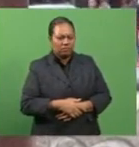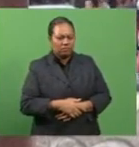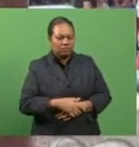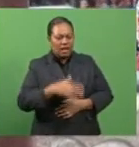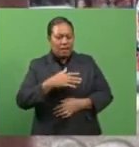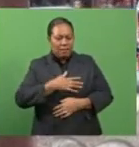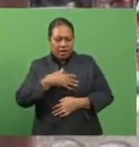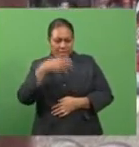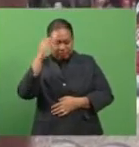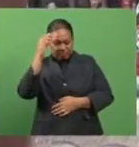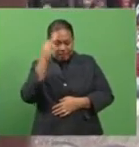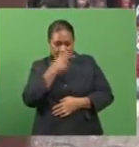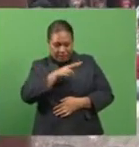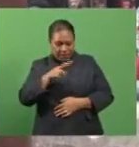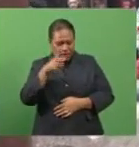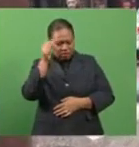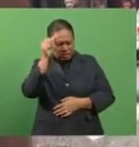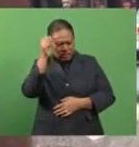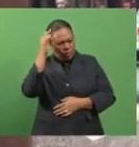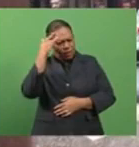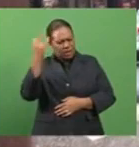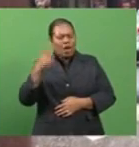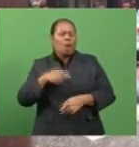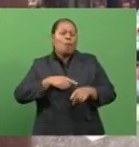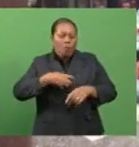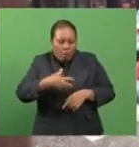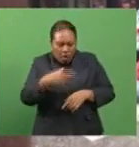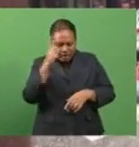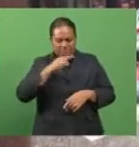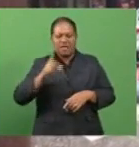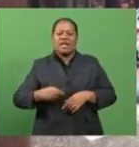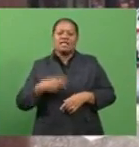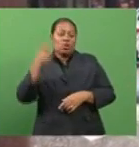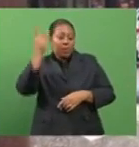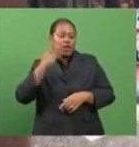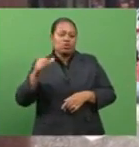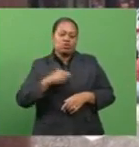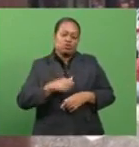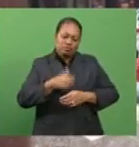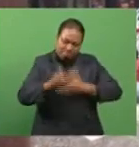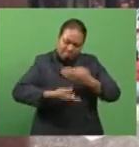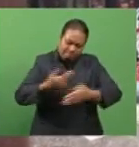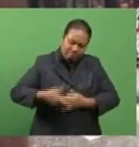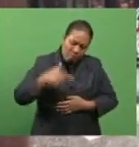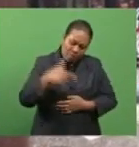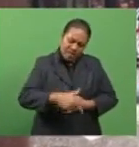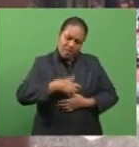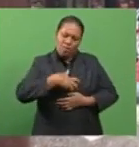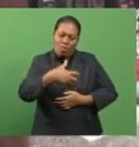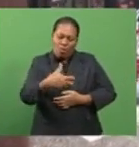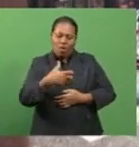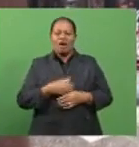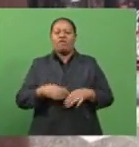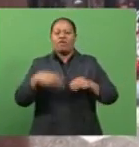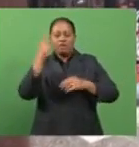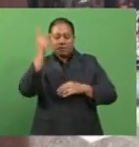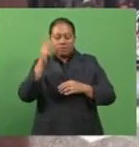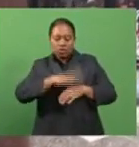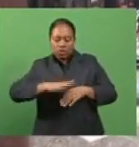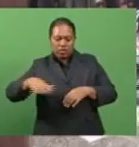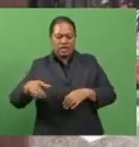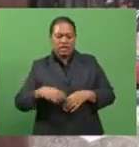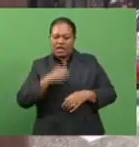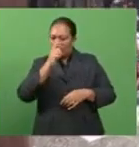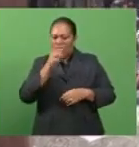My view is that more can be done, but parents need to talk about this with their children so they don't end up as commuters